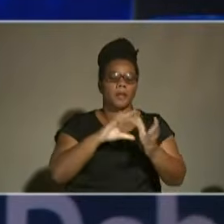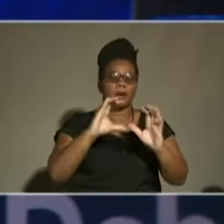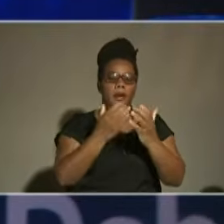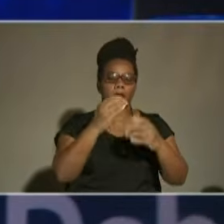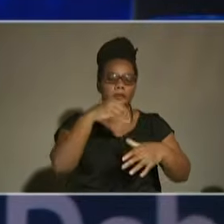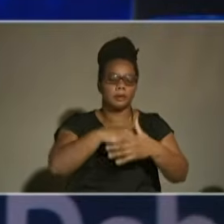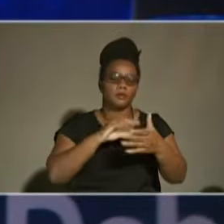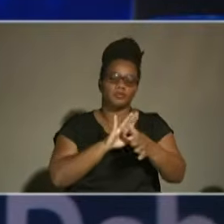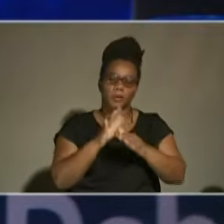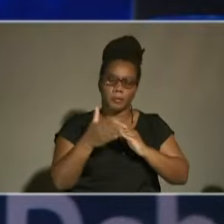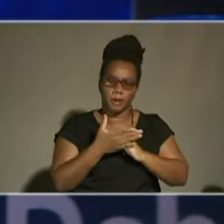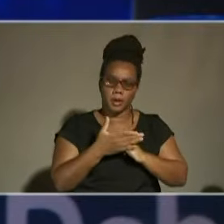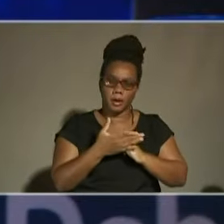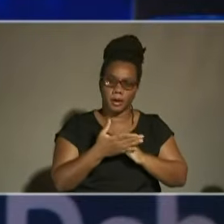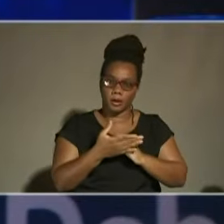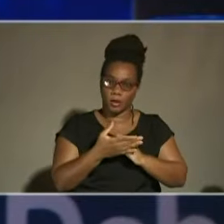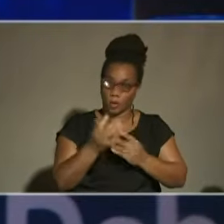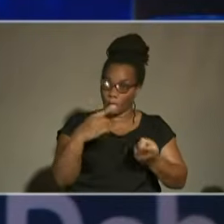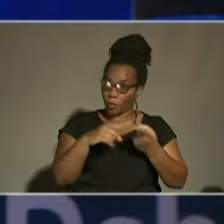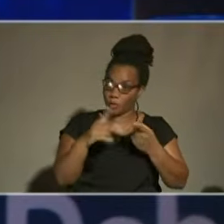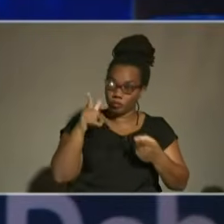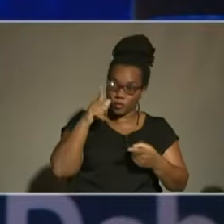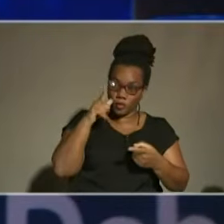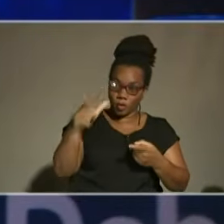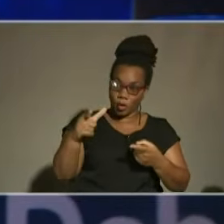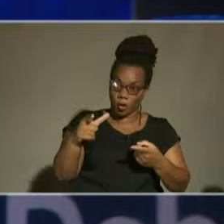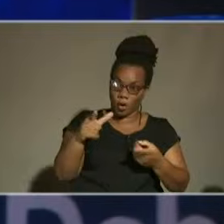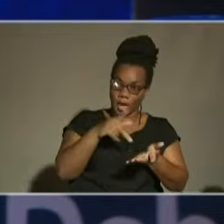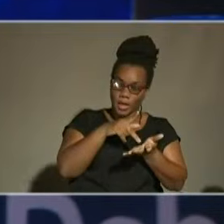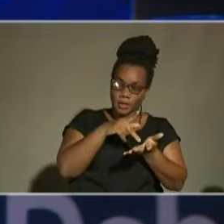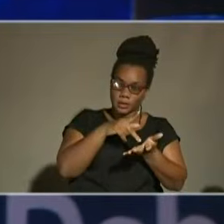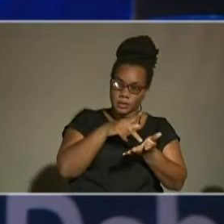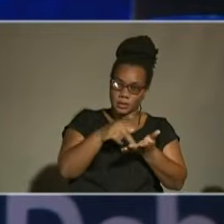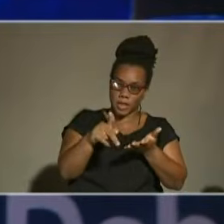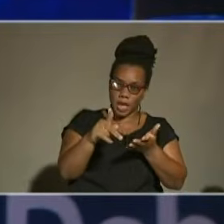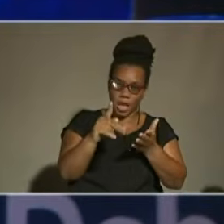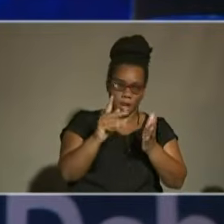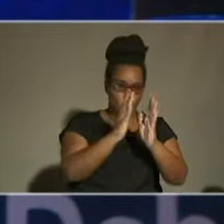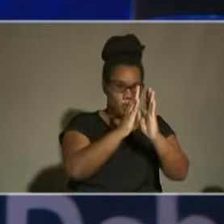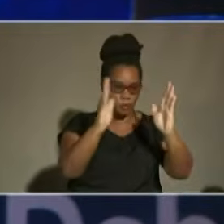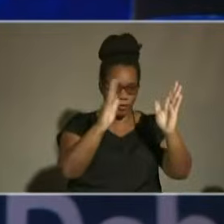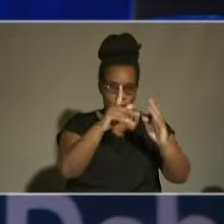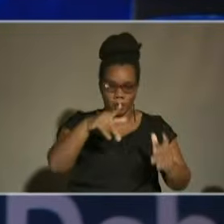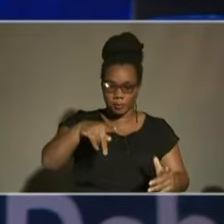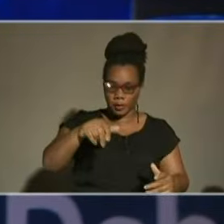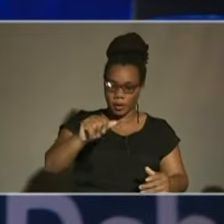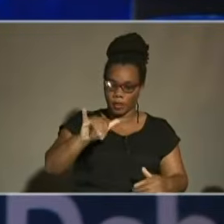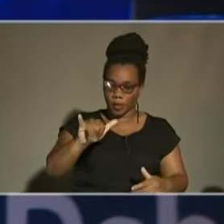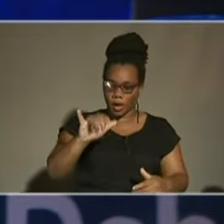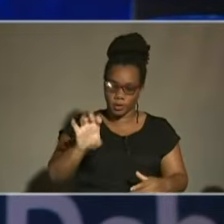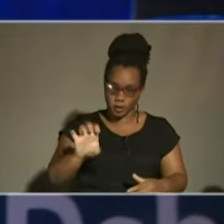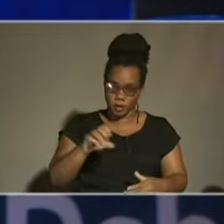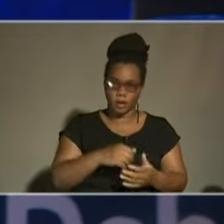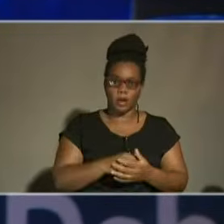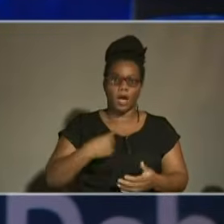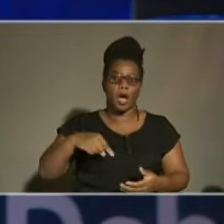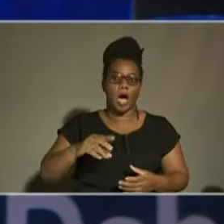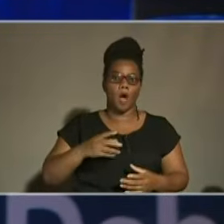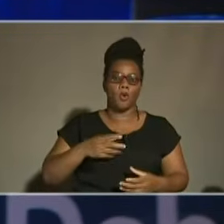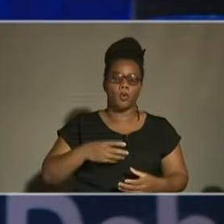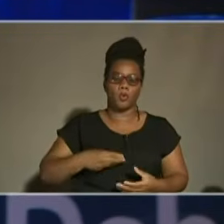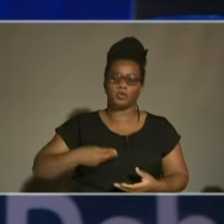In fact, when you look at the salary profile of PAYE contributors, you would